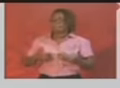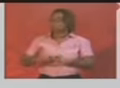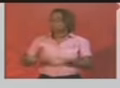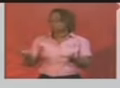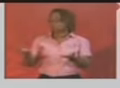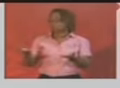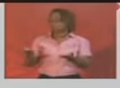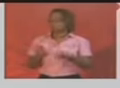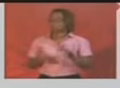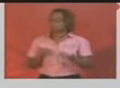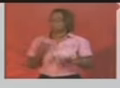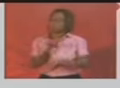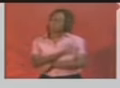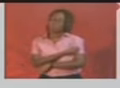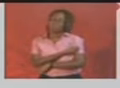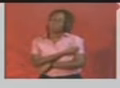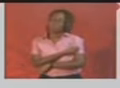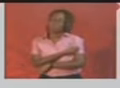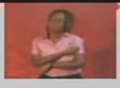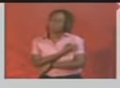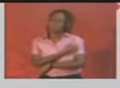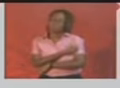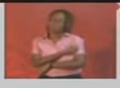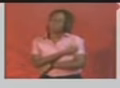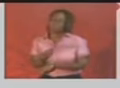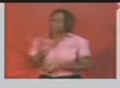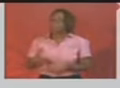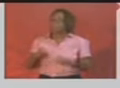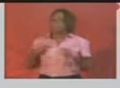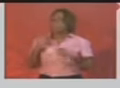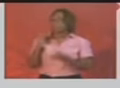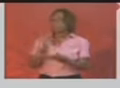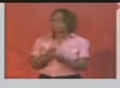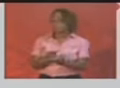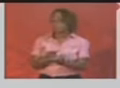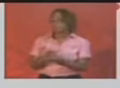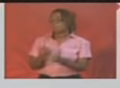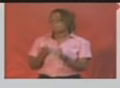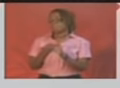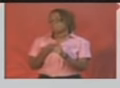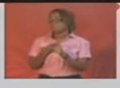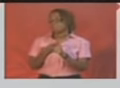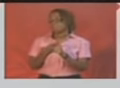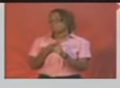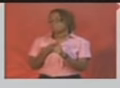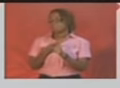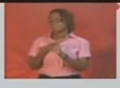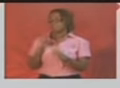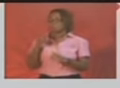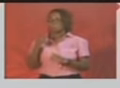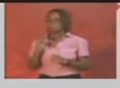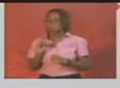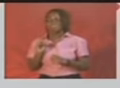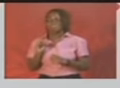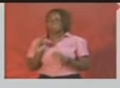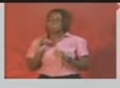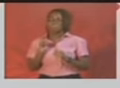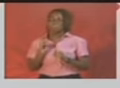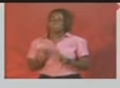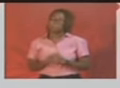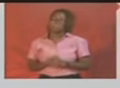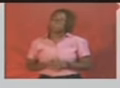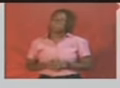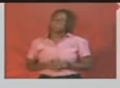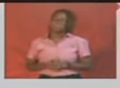called an EUL or EUA, which is a license to use from WHO in conjunction with the SAGE group, which is